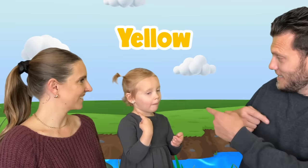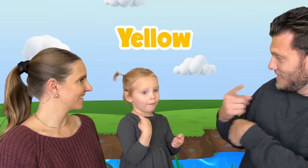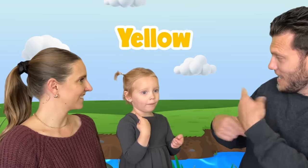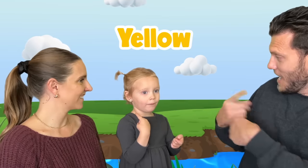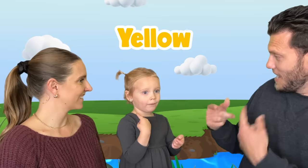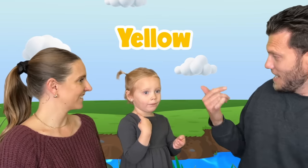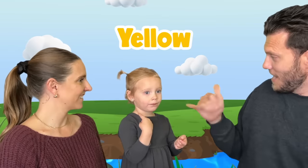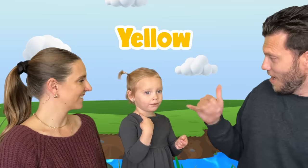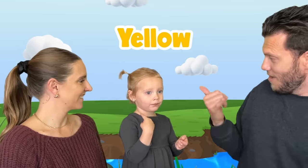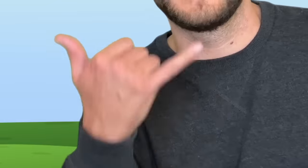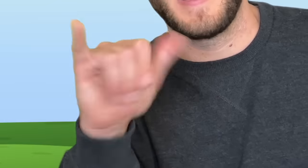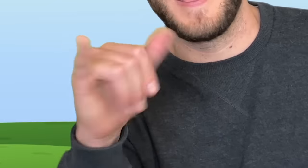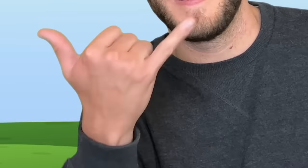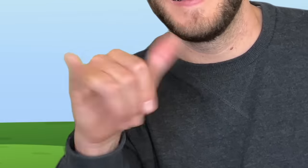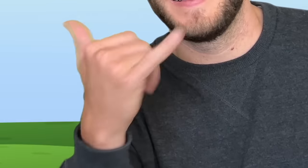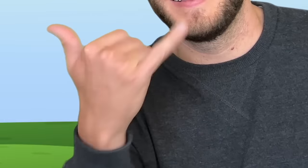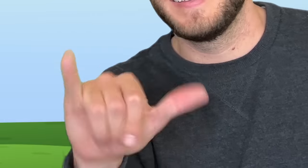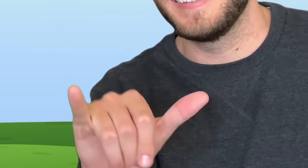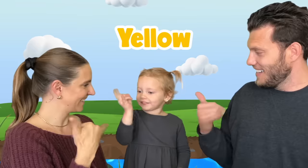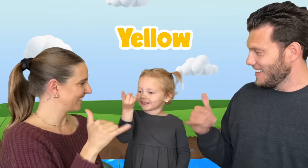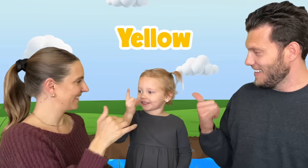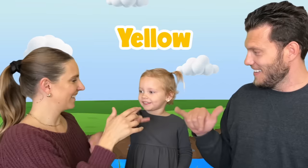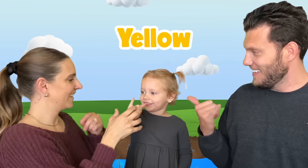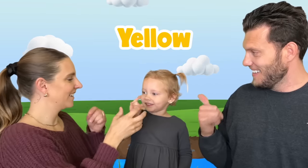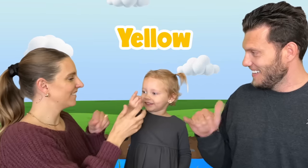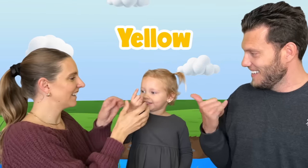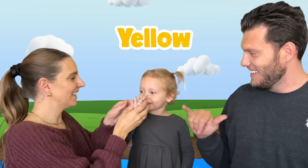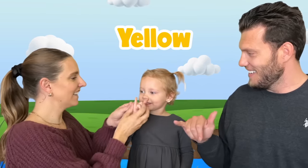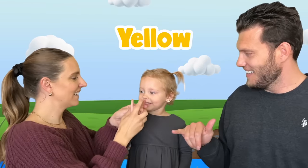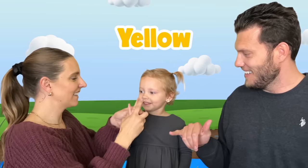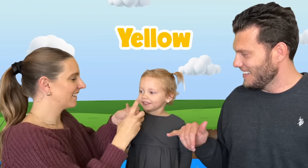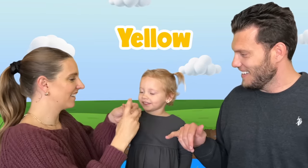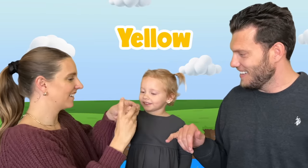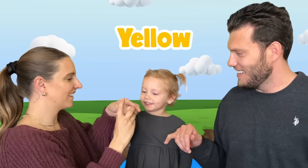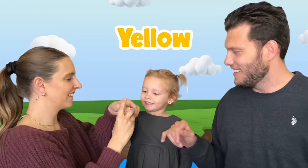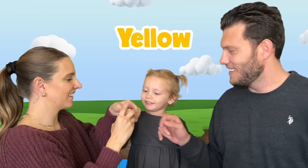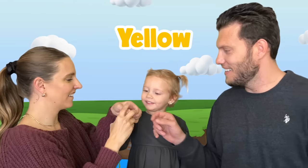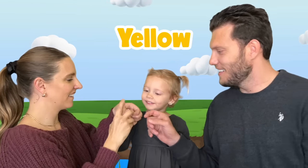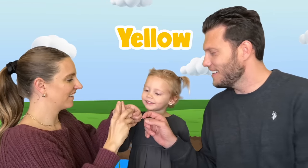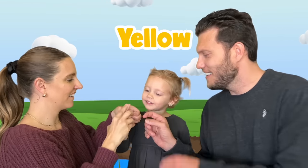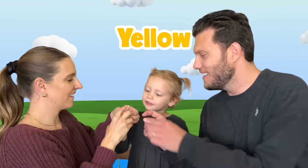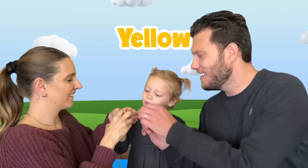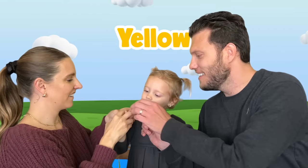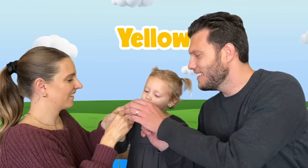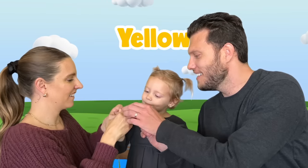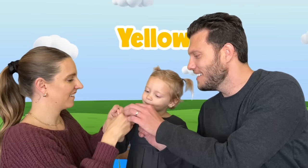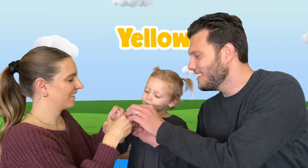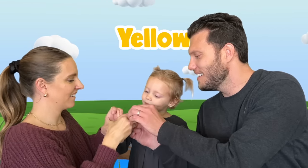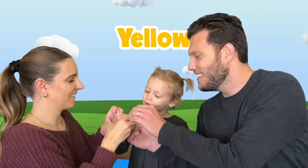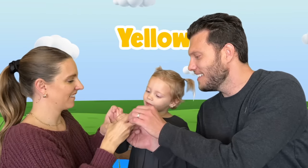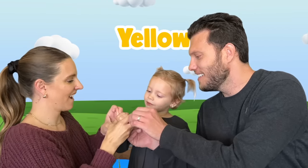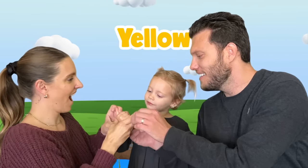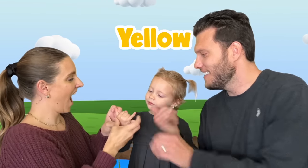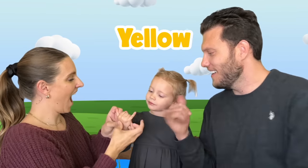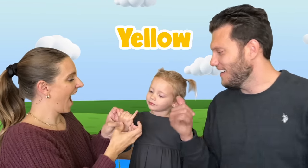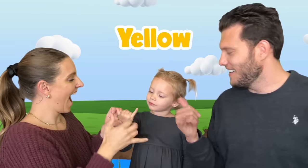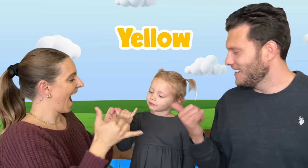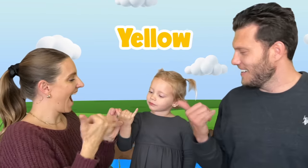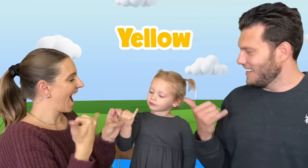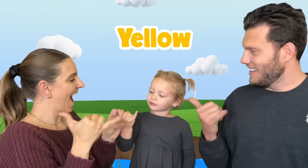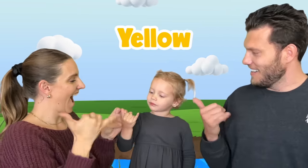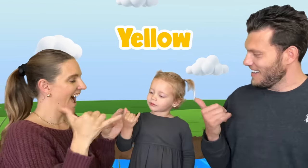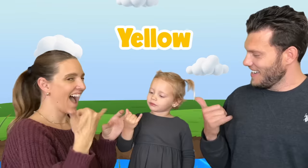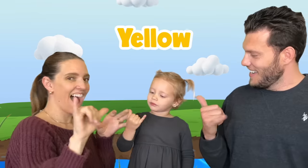Can you sign yellow? Yellow. You sign yellow with your thumb and your pinky, like